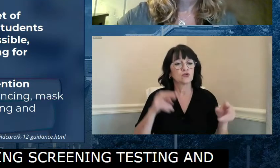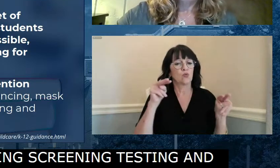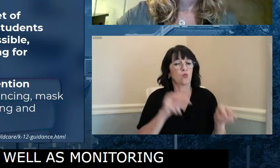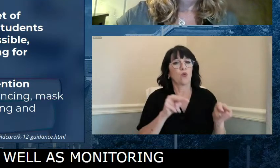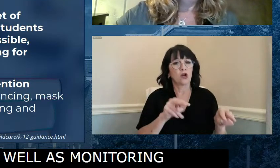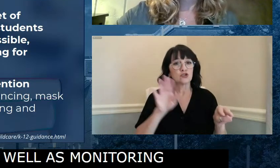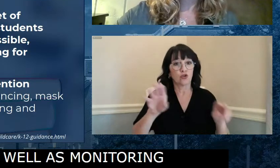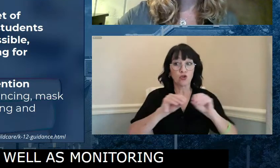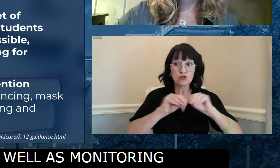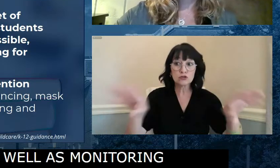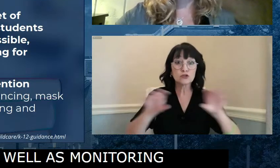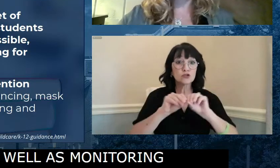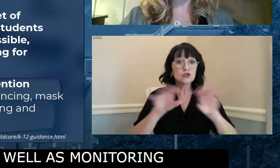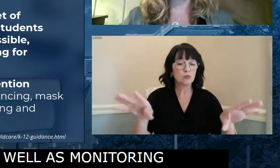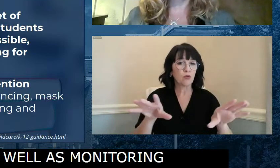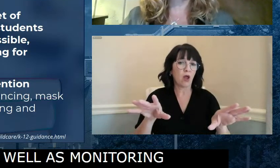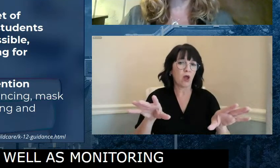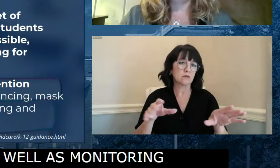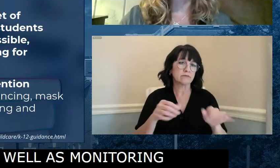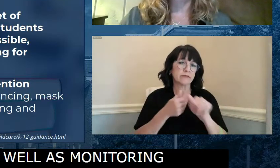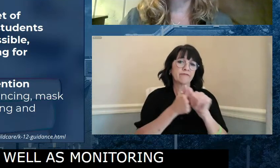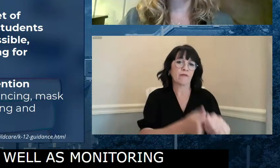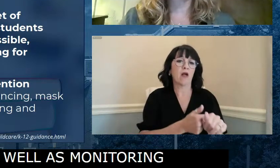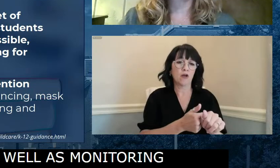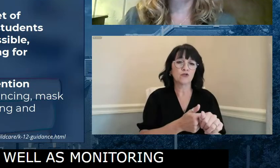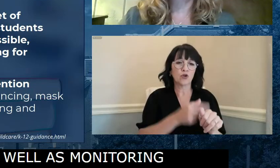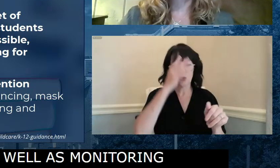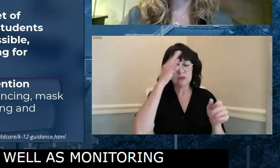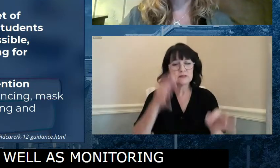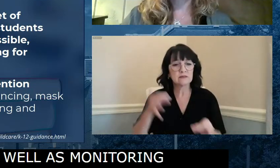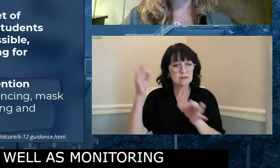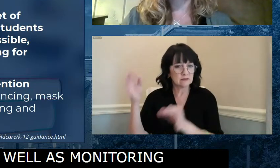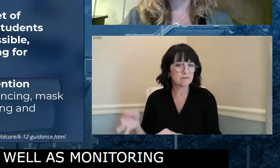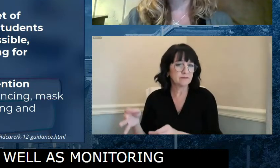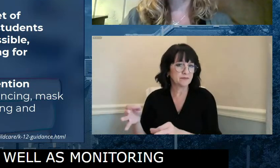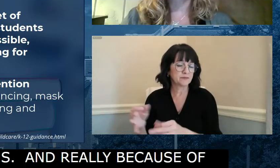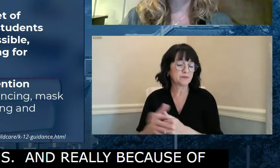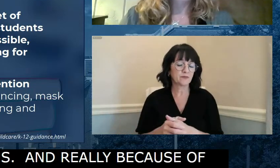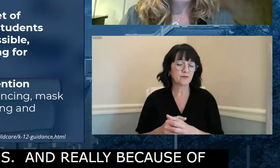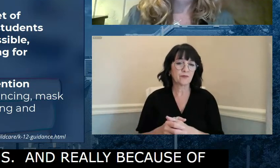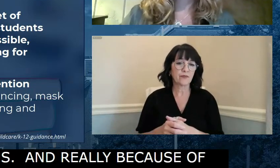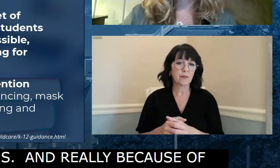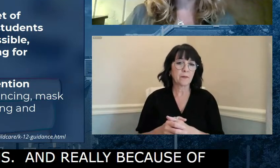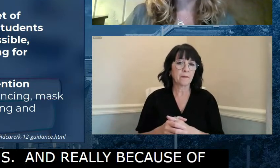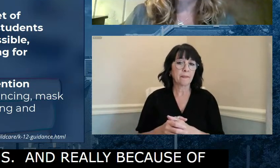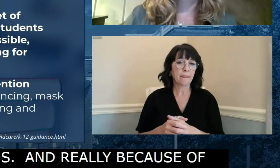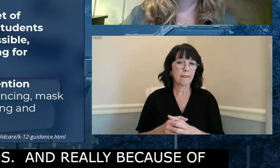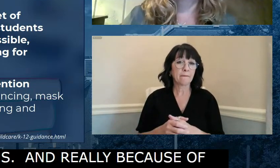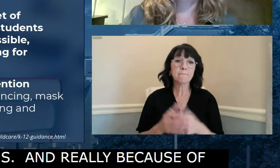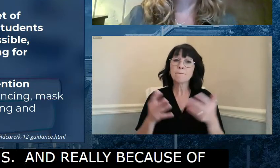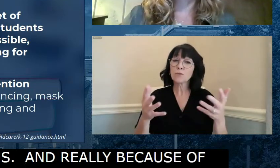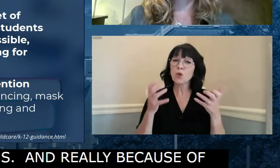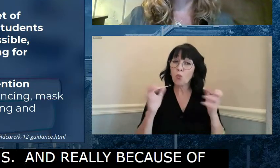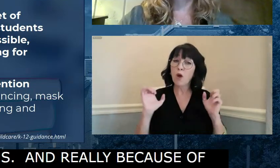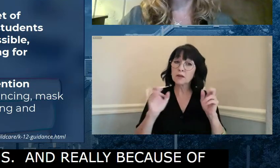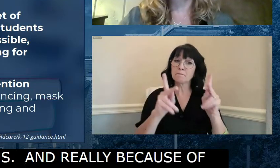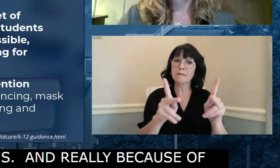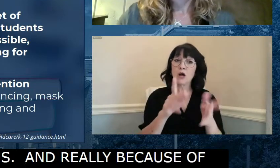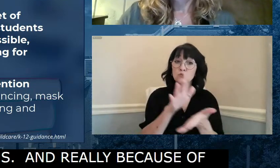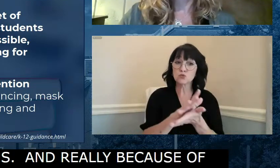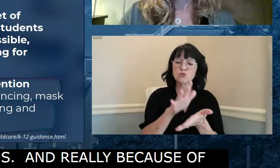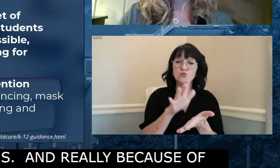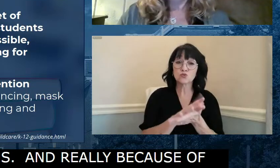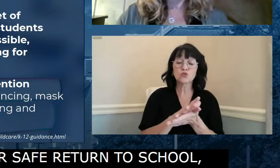decisions. And really, because of the importance of vaccination for safe return to school, Department of Education